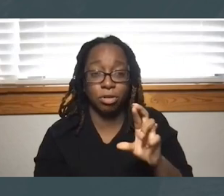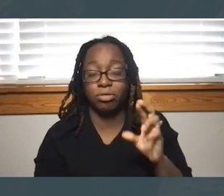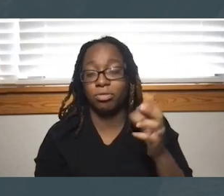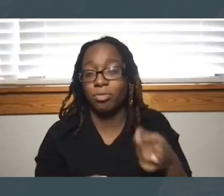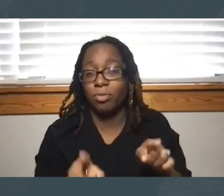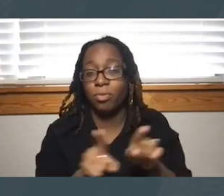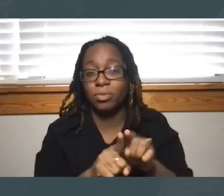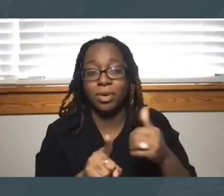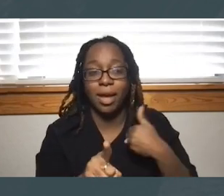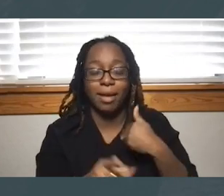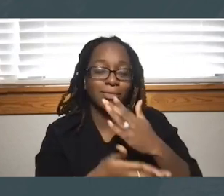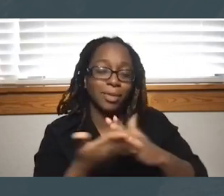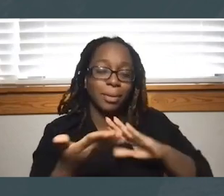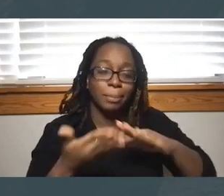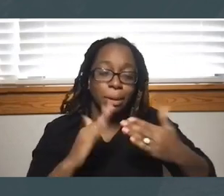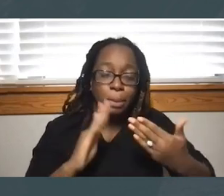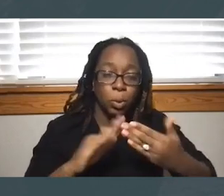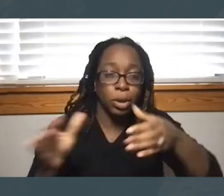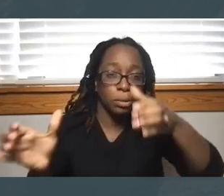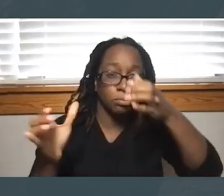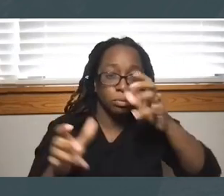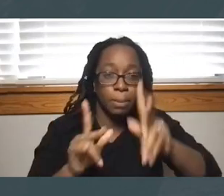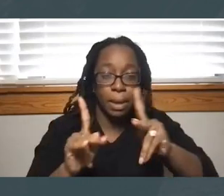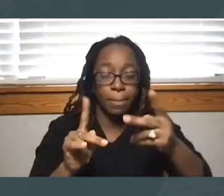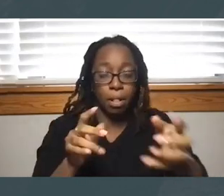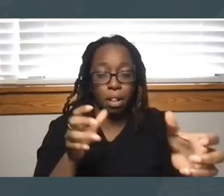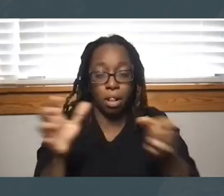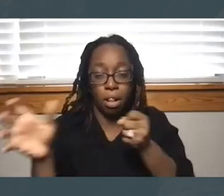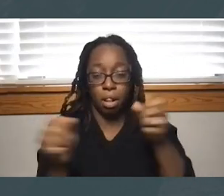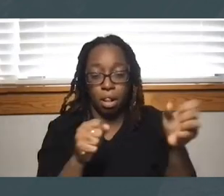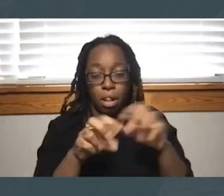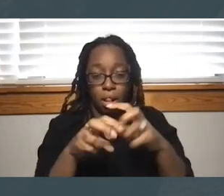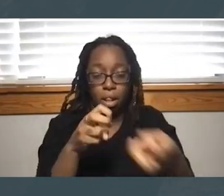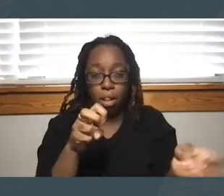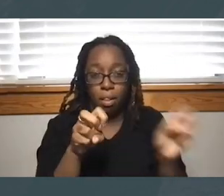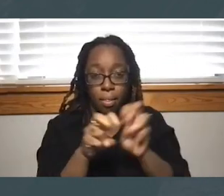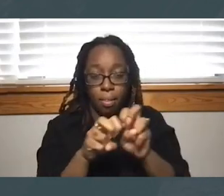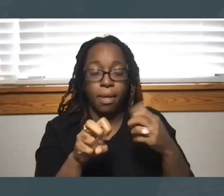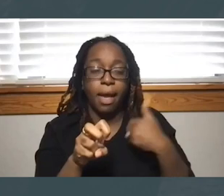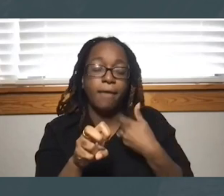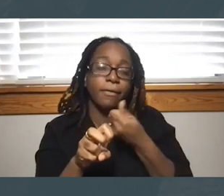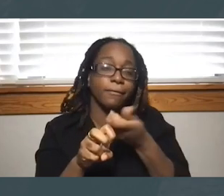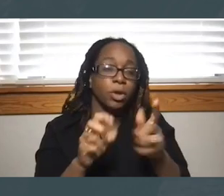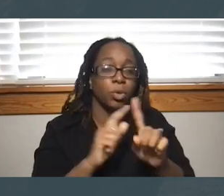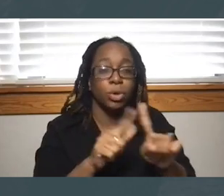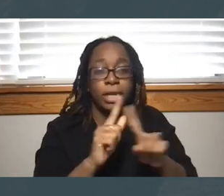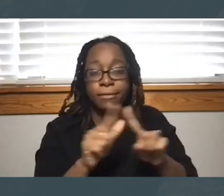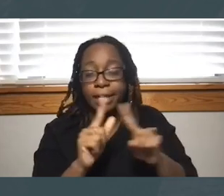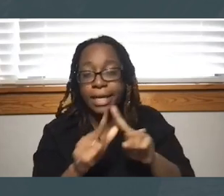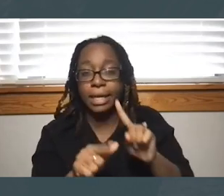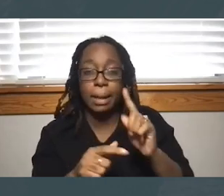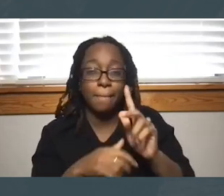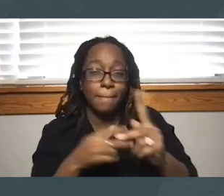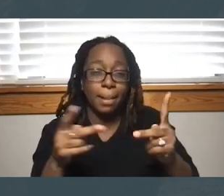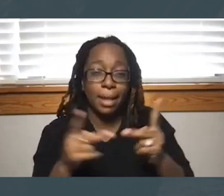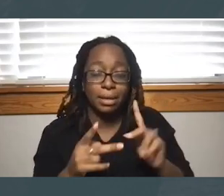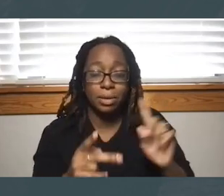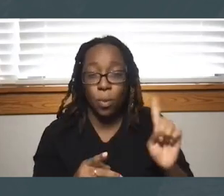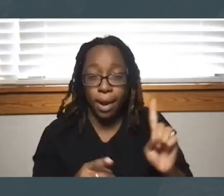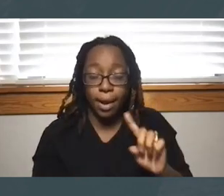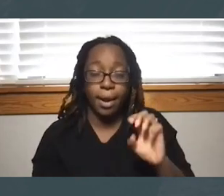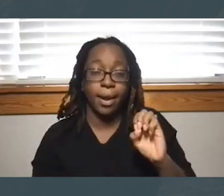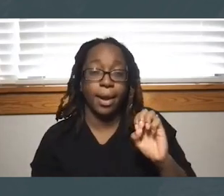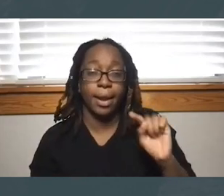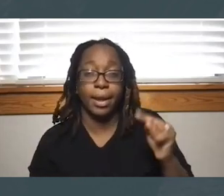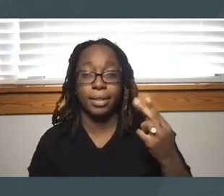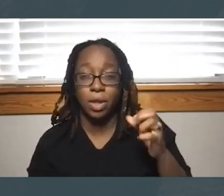with community intellectuals and elders a series of exhibitions in Ethiopia, Jamaica, and the UK, which have brought